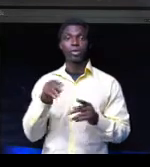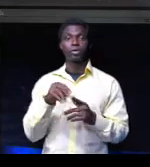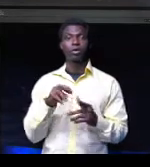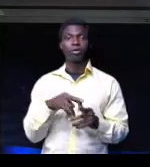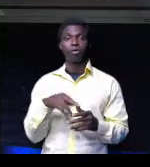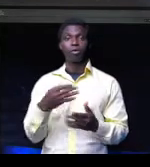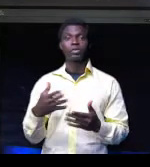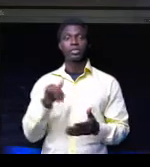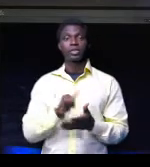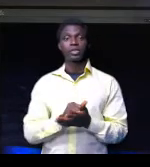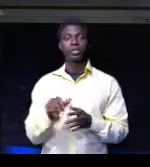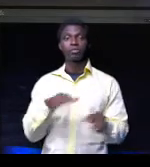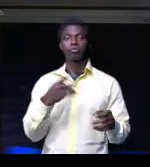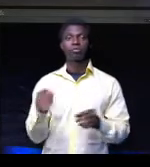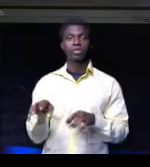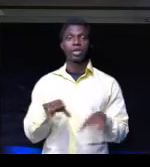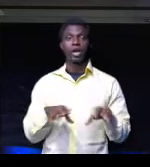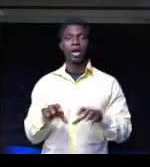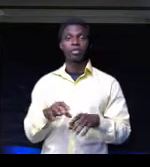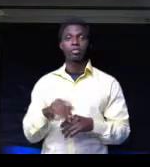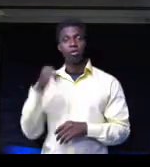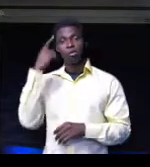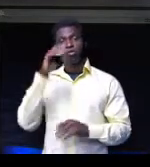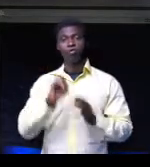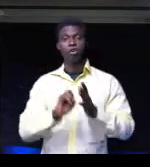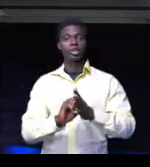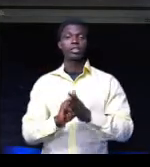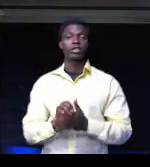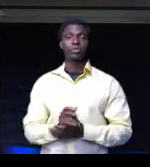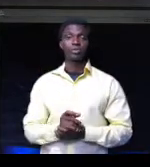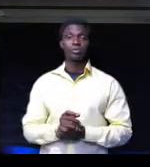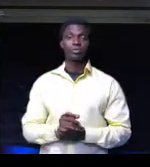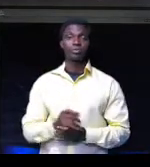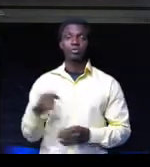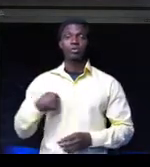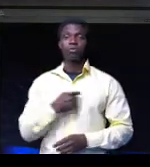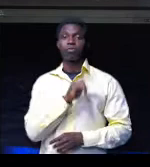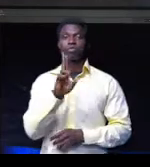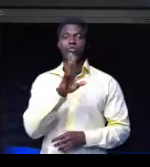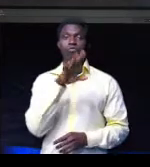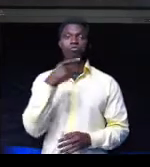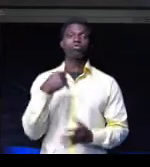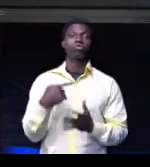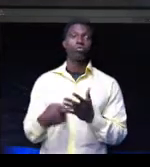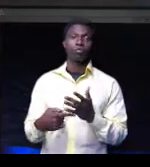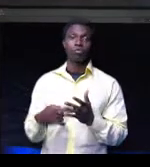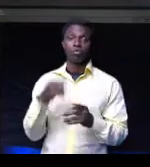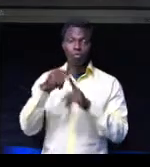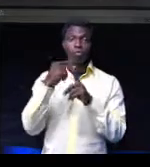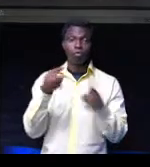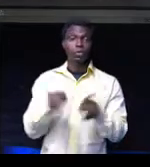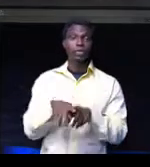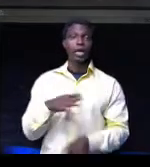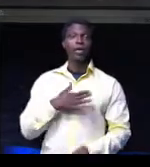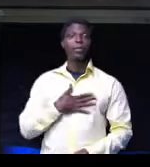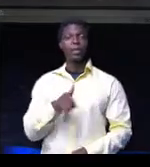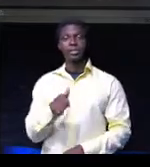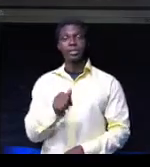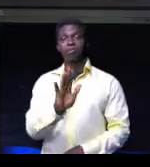or thing that does the action. For example, we use words like